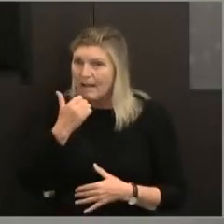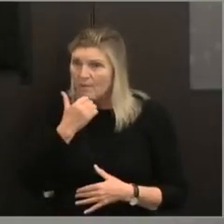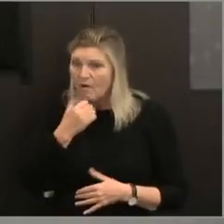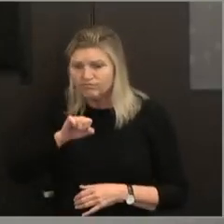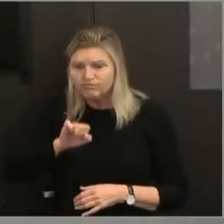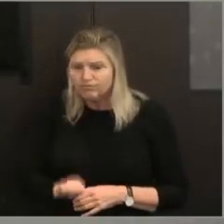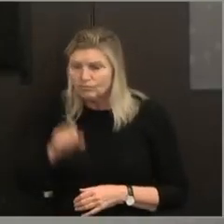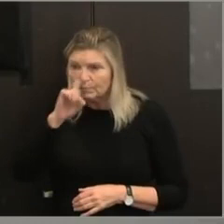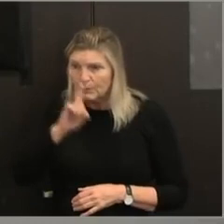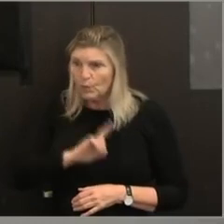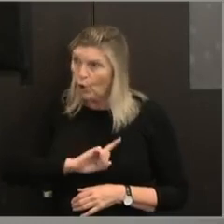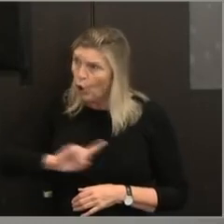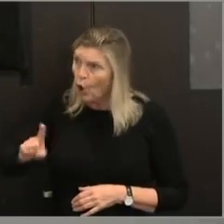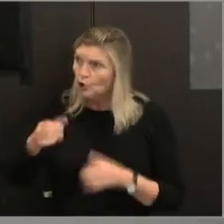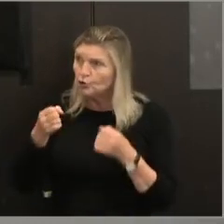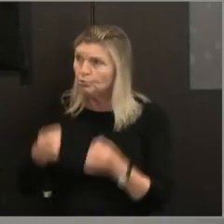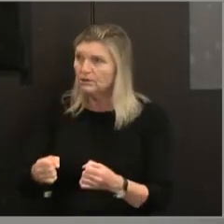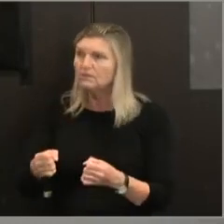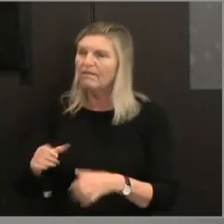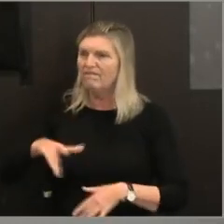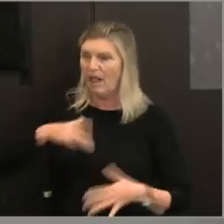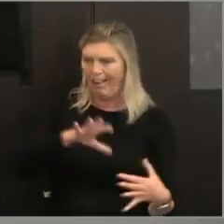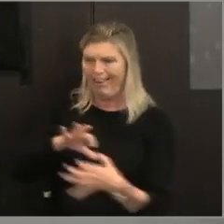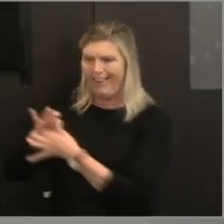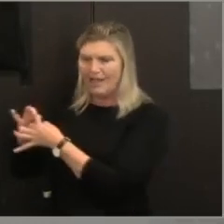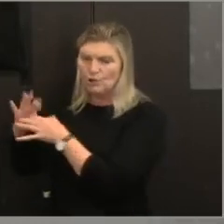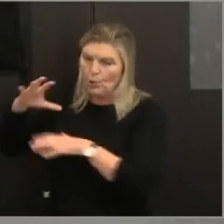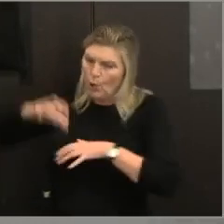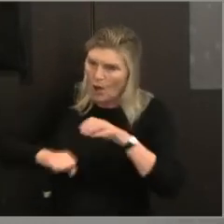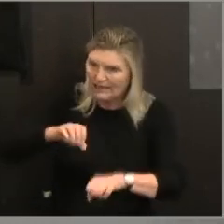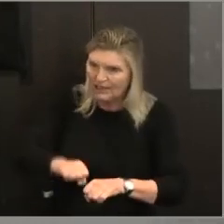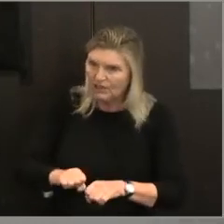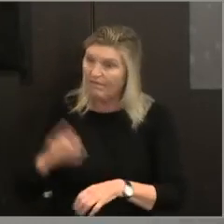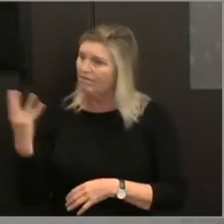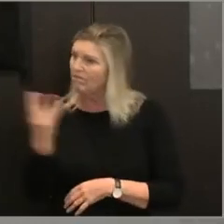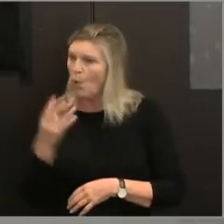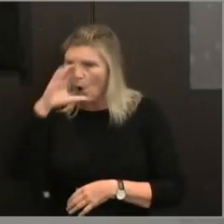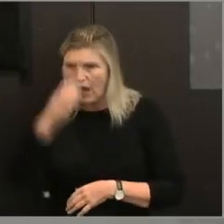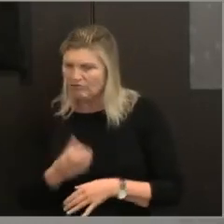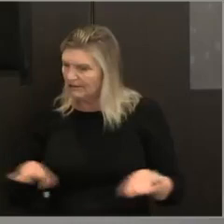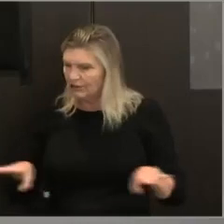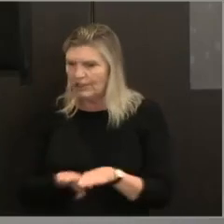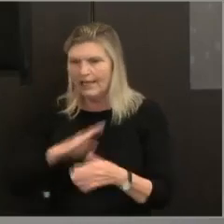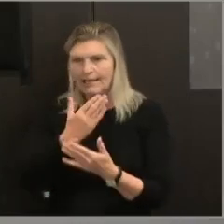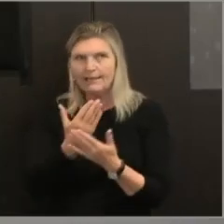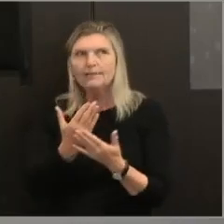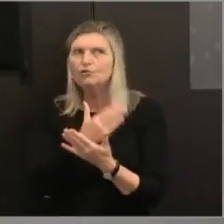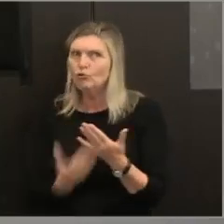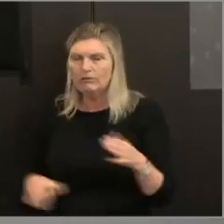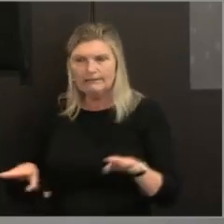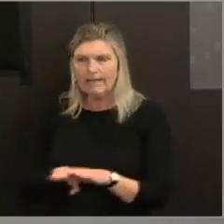in our view, flows from those colonising similarities which prompted a quite specific research